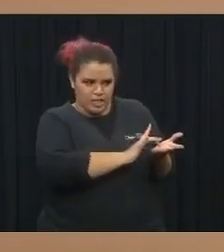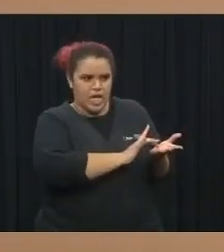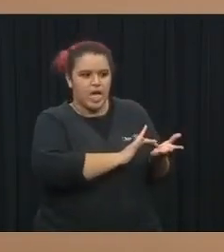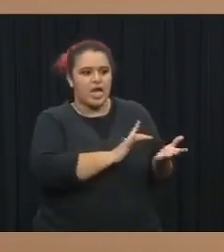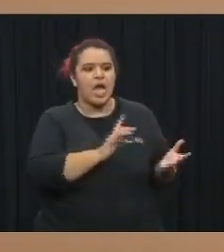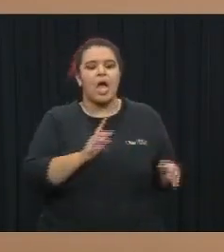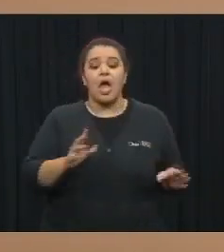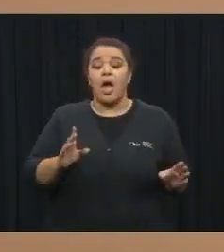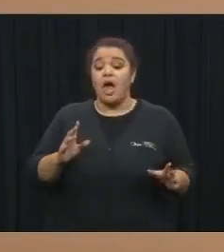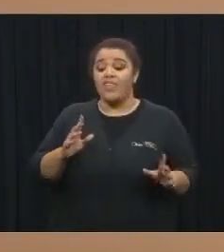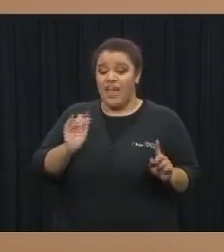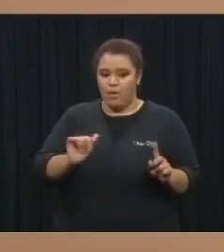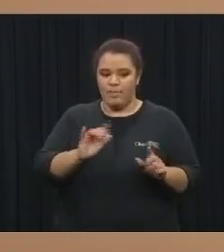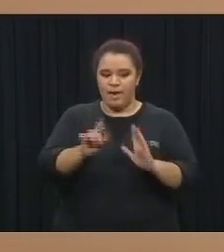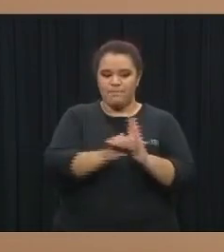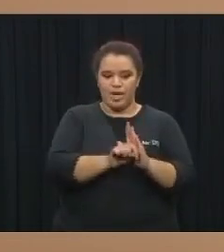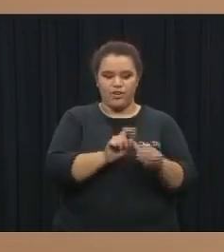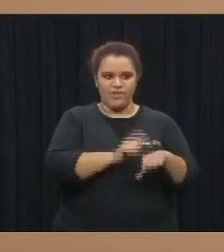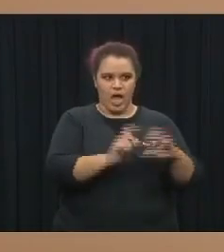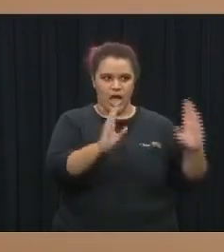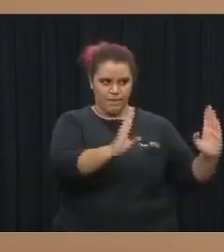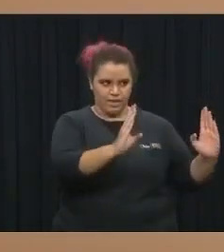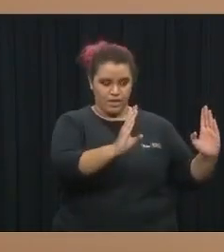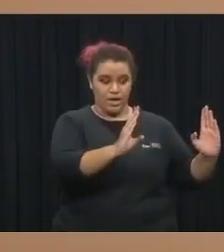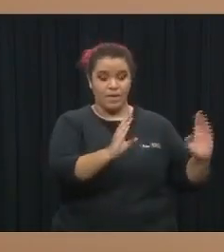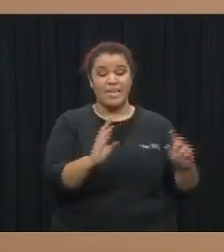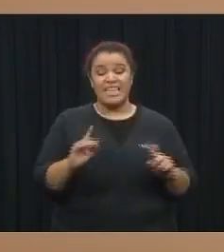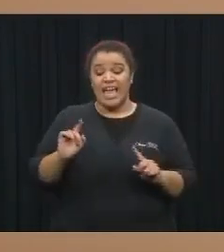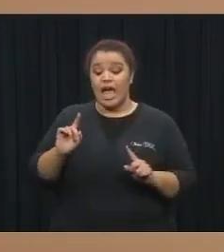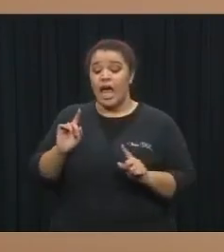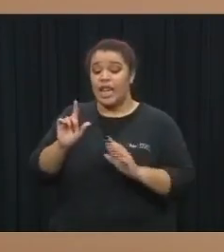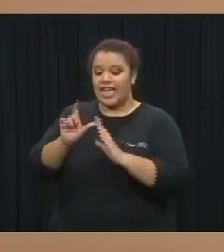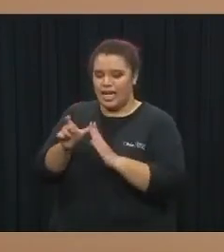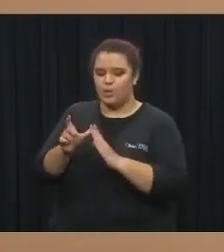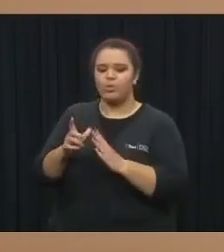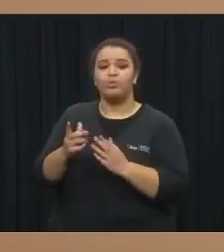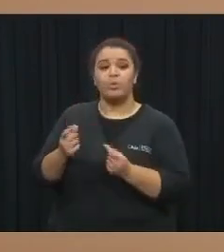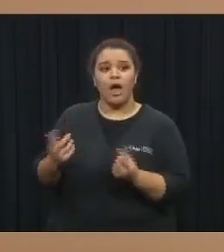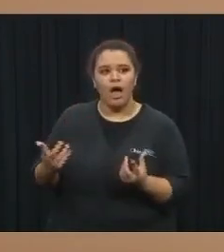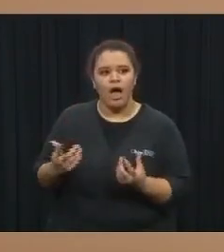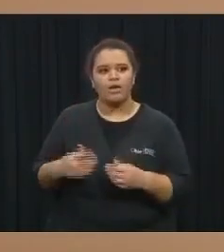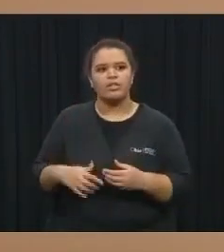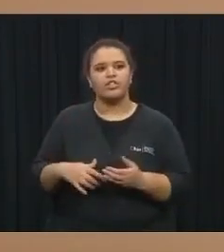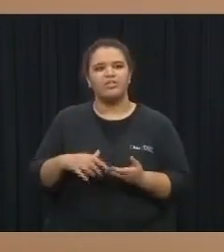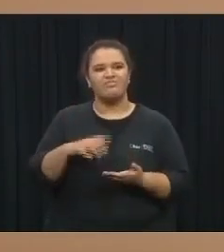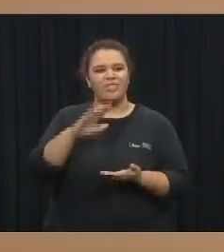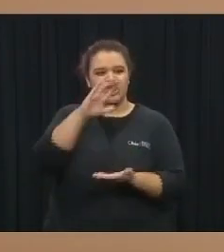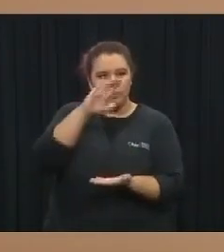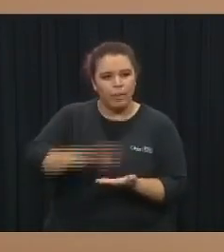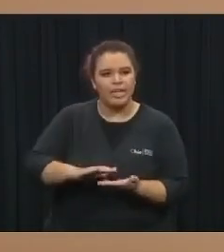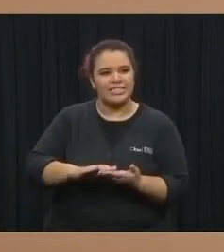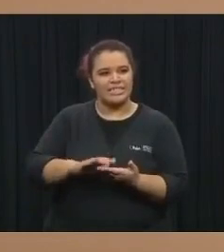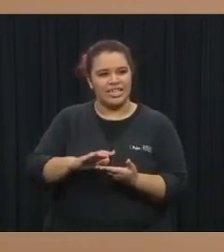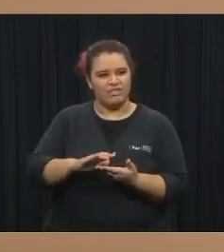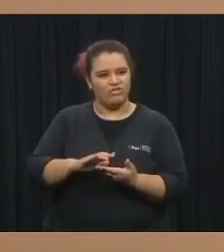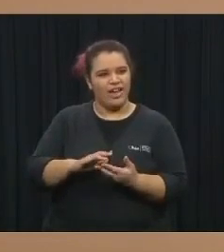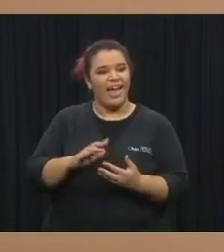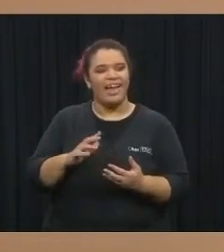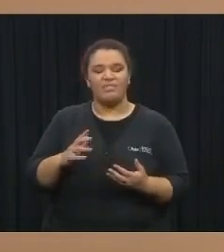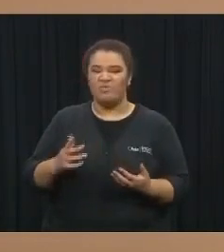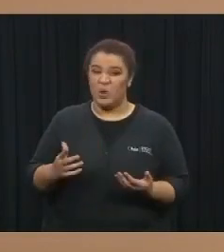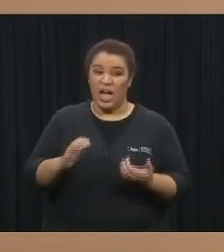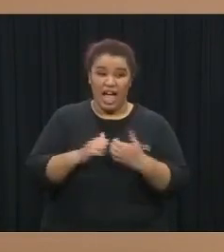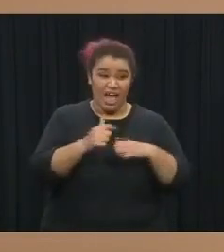be working on the suppression stage and other strategies. So I cannot tell you an exact date of how